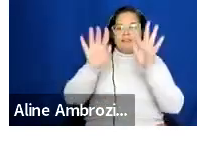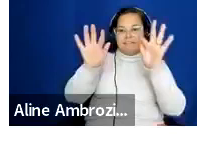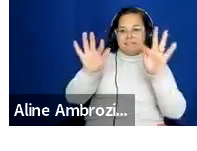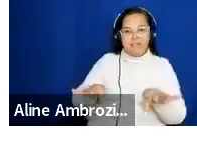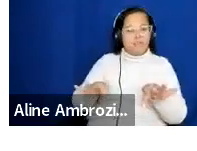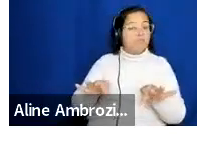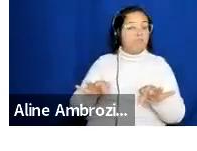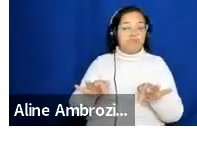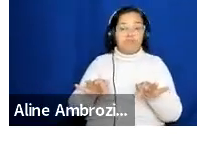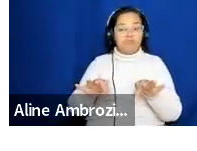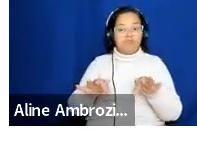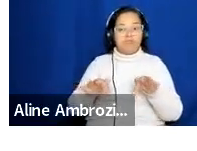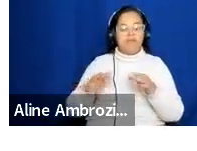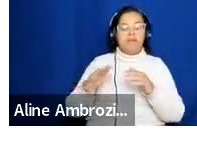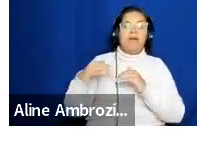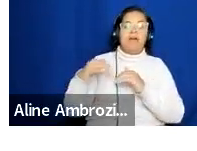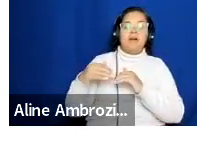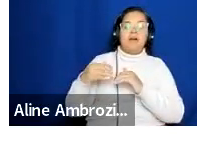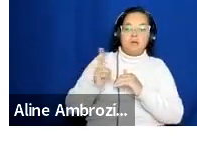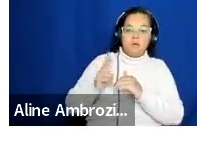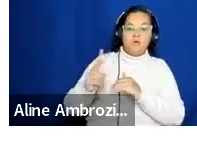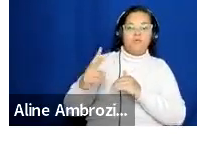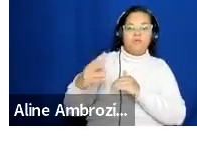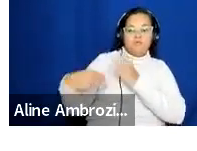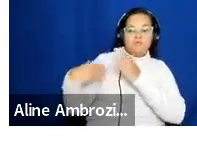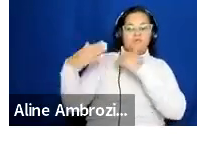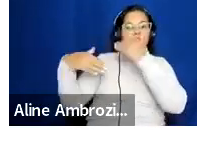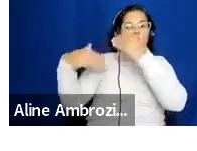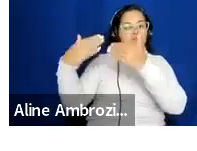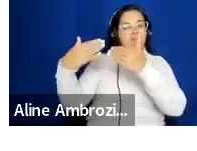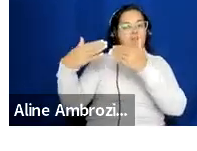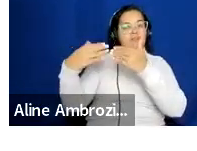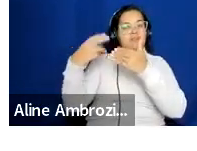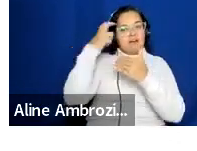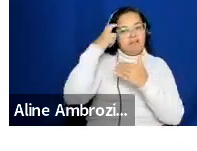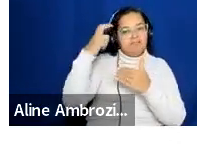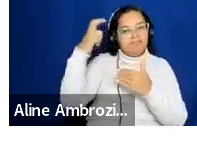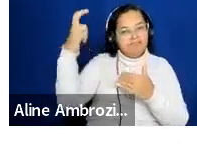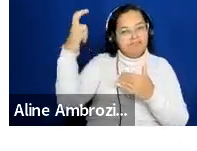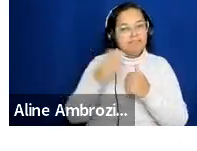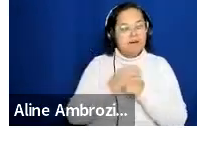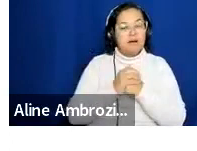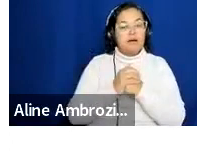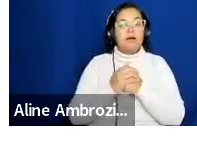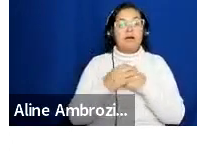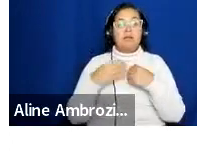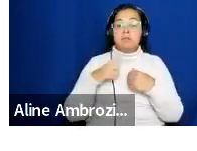imagination. So we've got a moving target in Vygotsky. We've got a moving